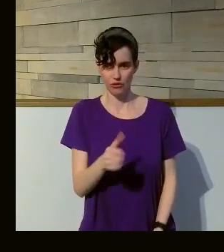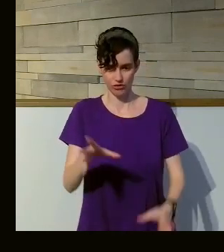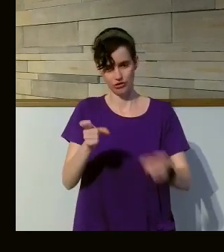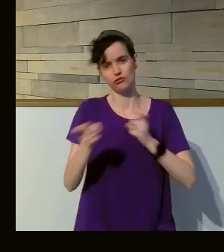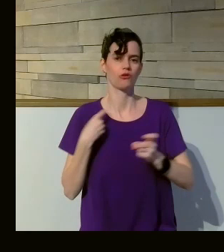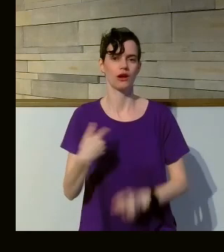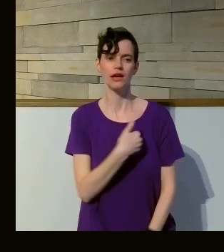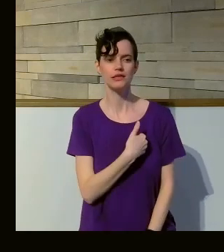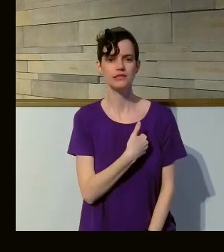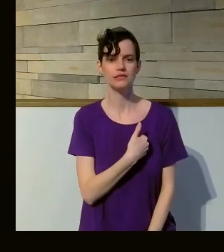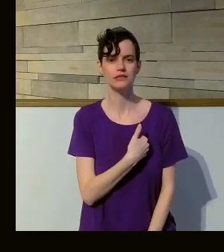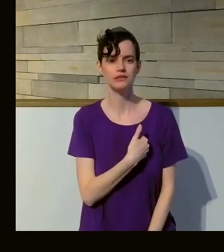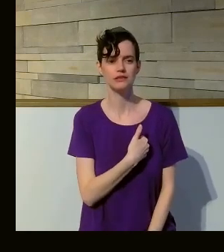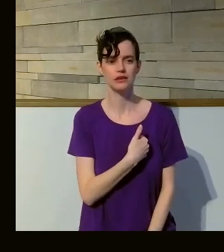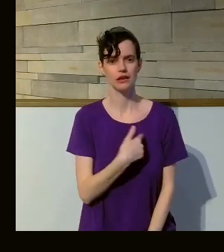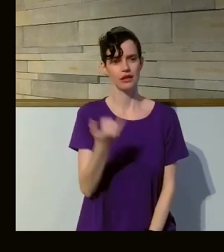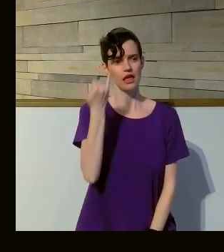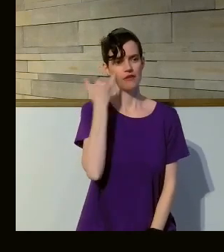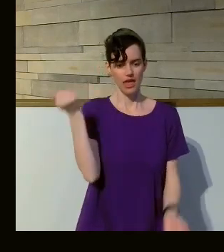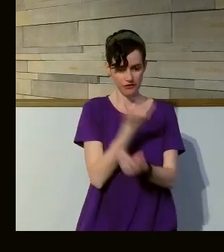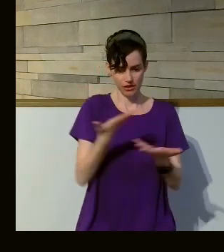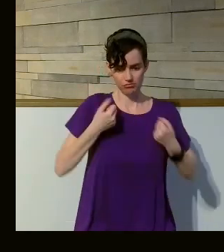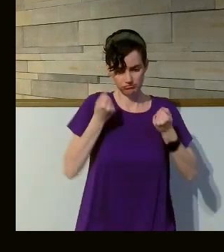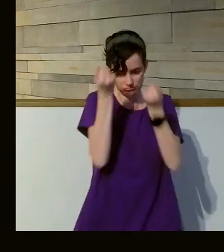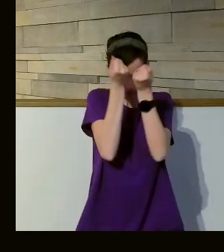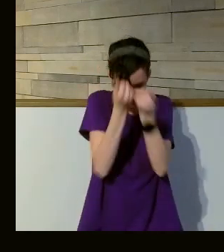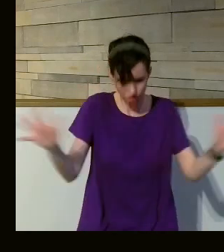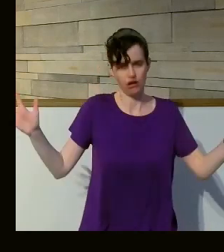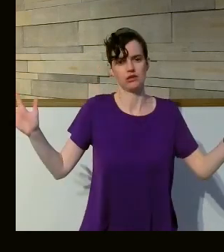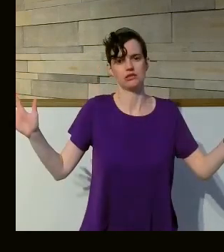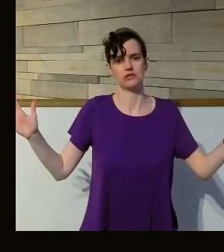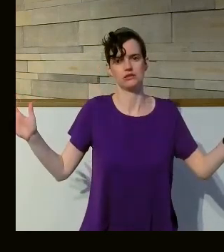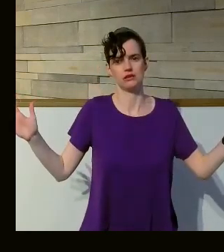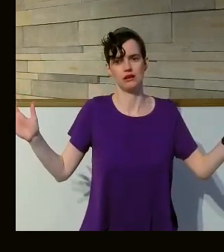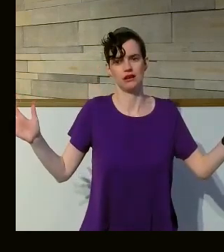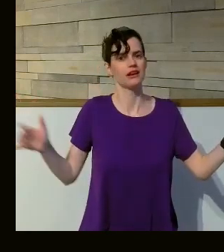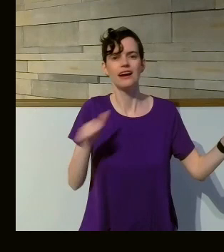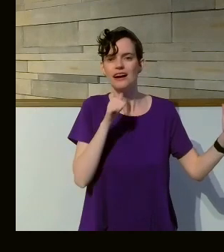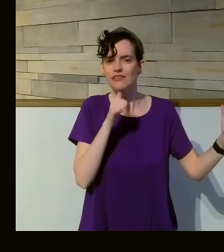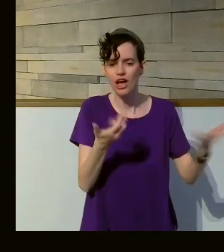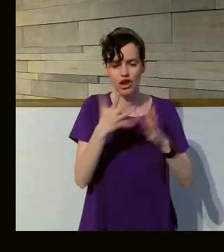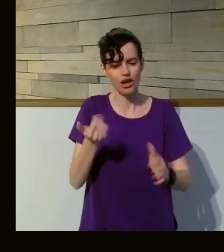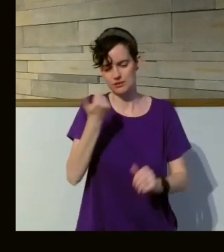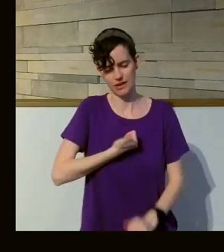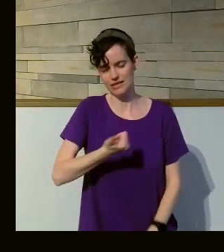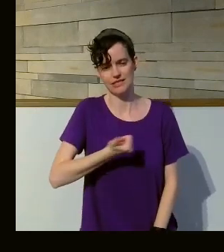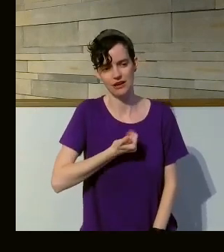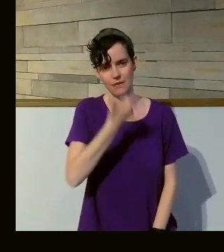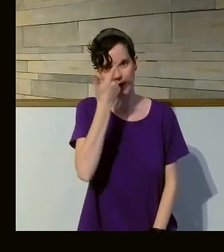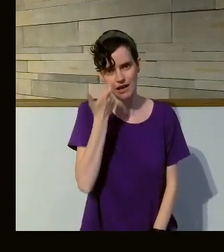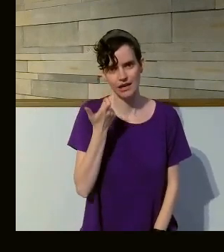us. And so that if I lose everything, all of my possessions, I haven't lost myself because I